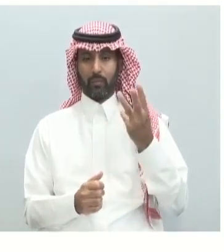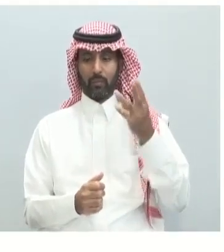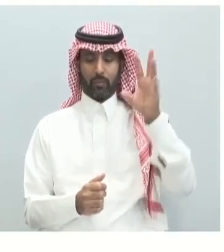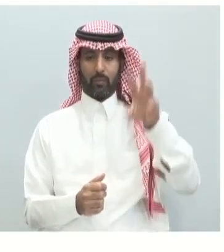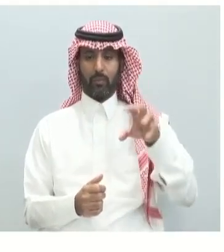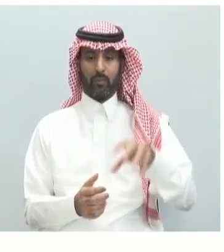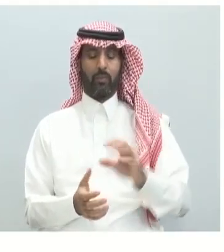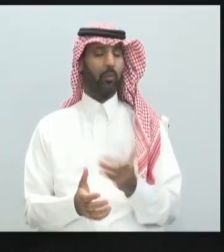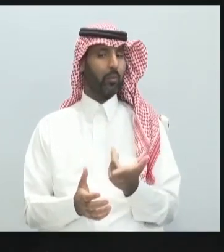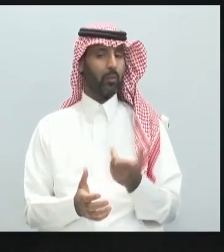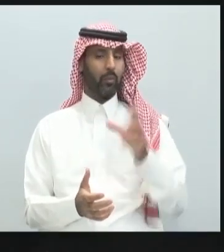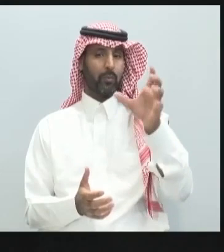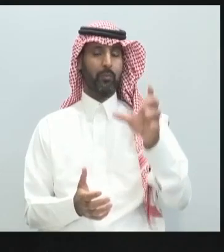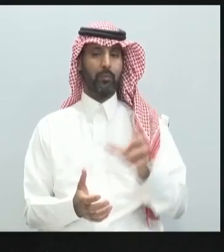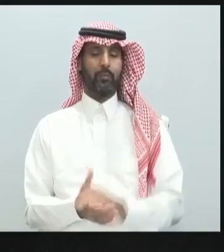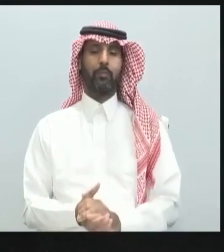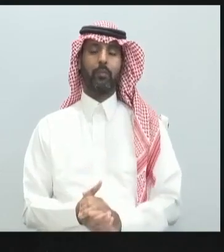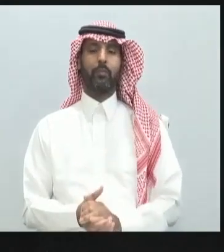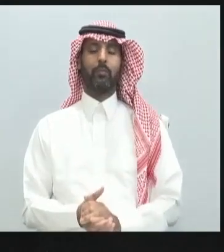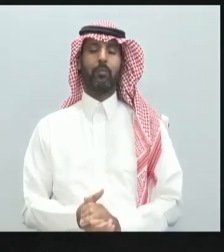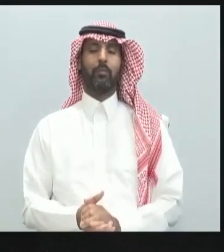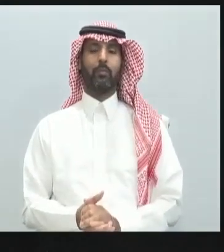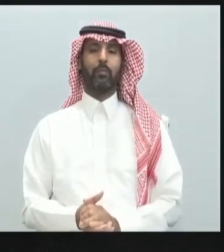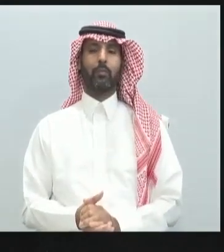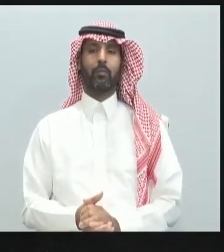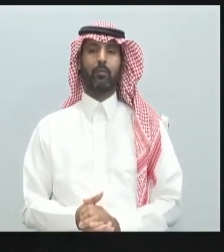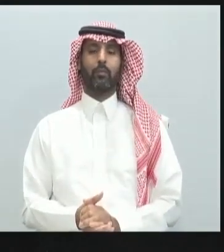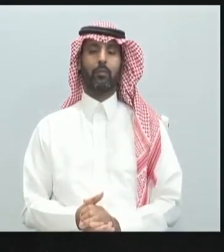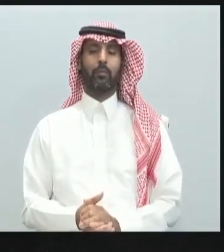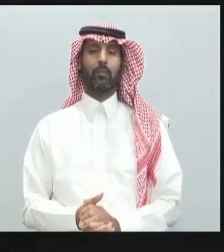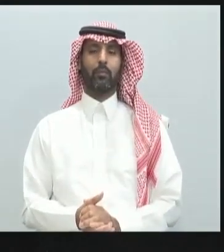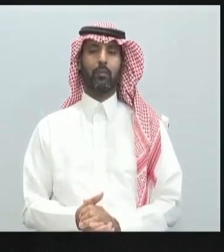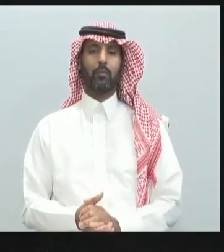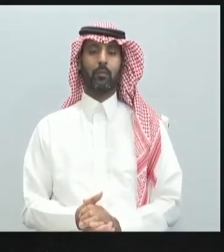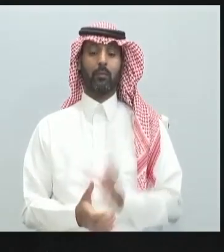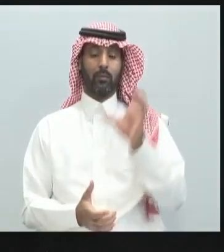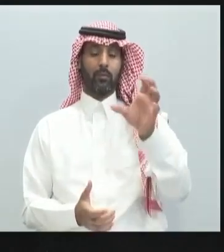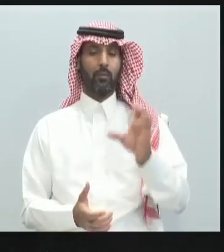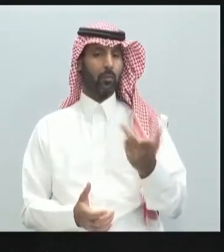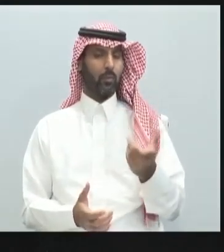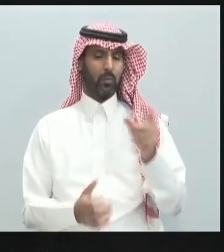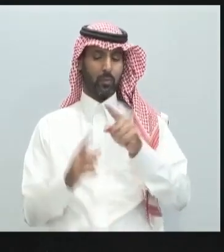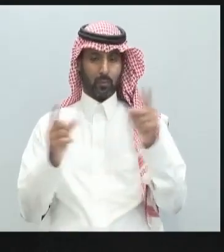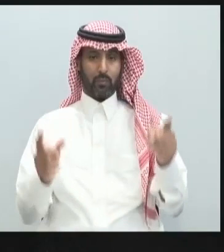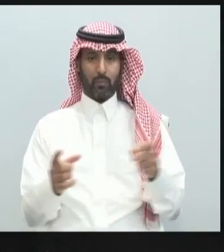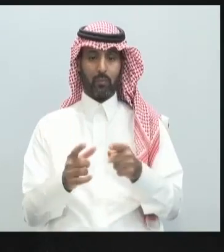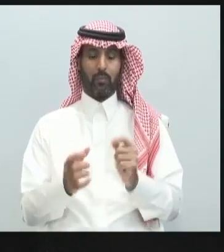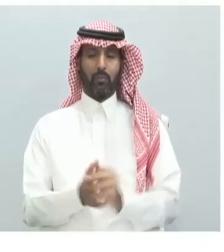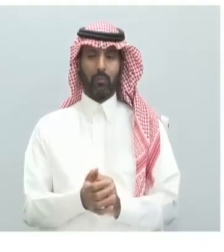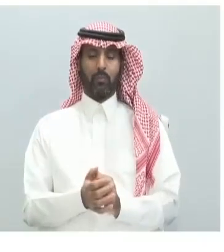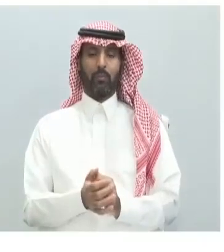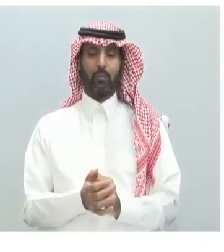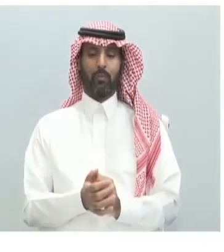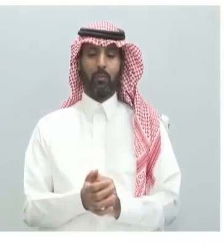gap here. What word do we put here in the third gap? So let's